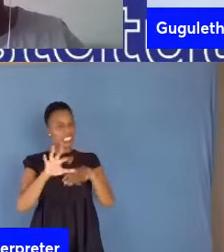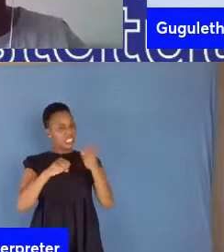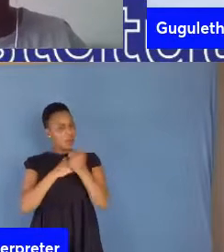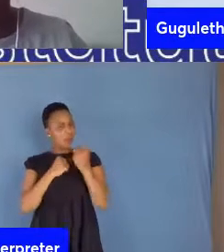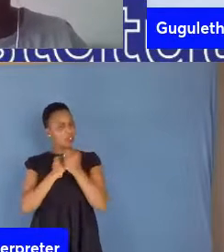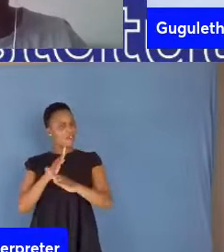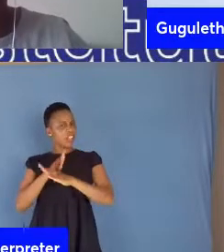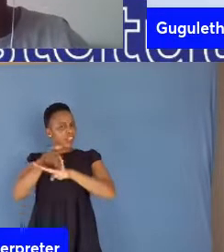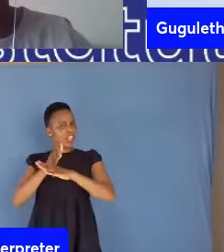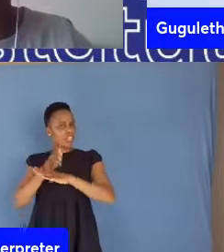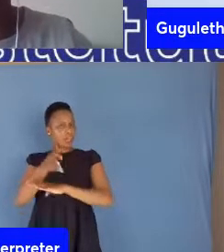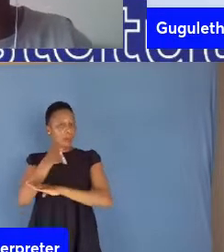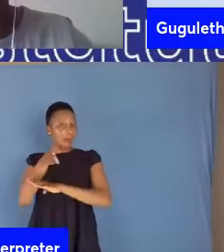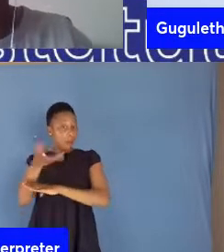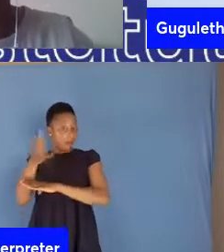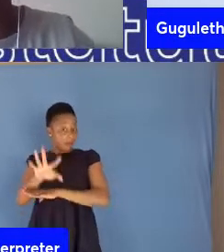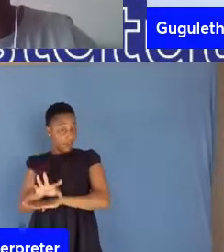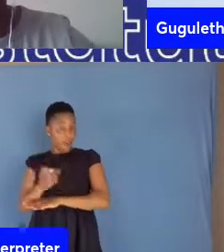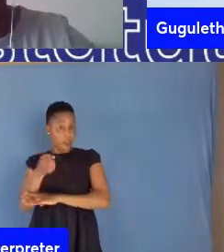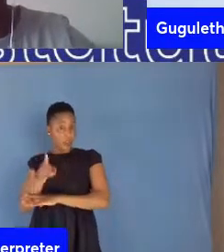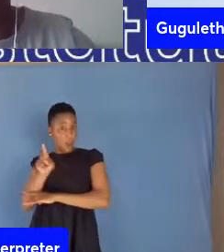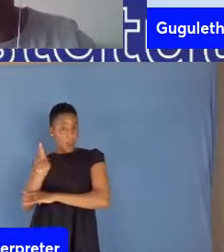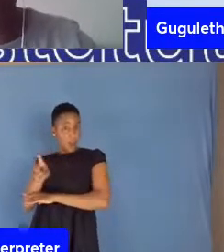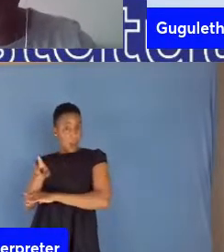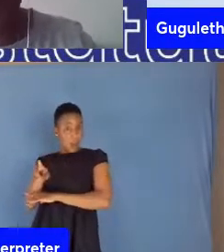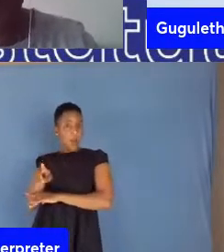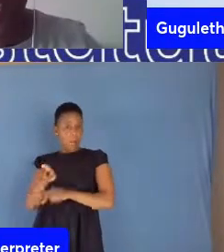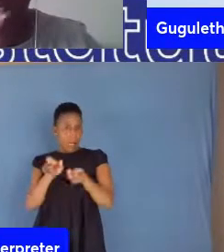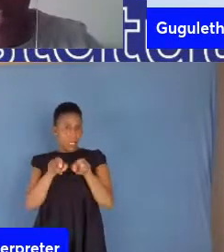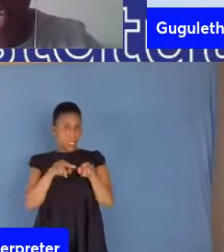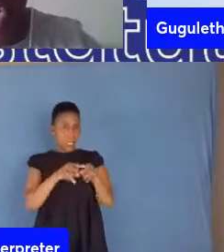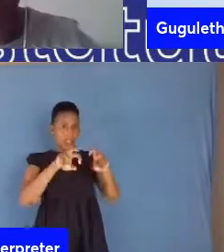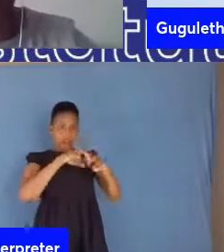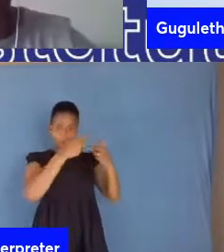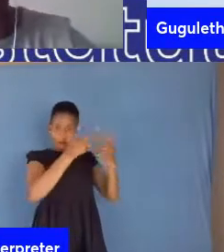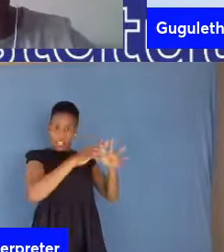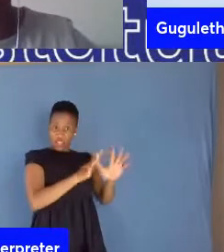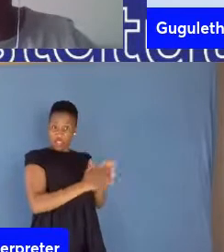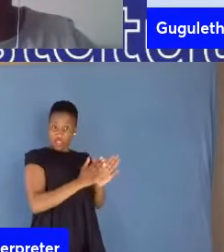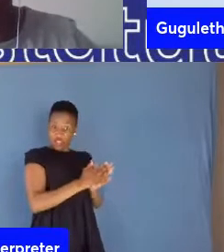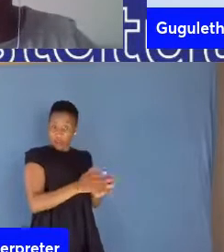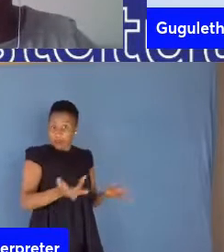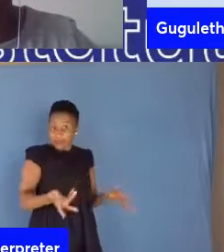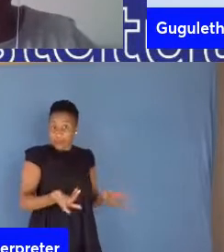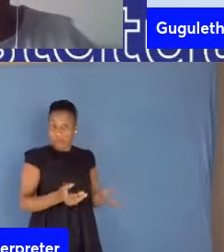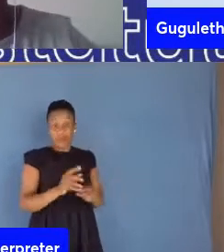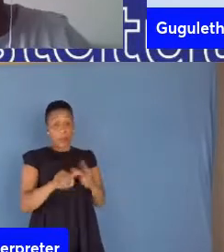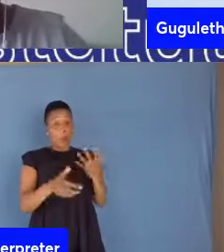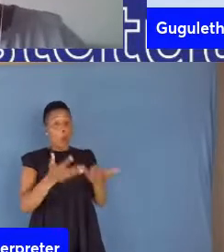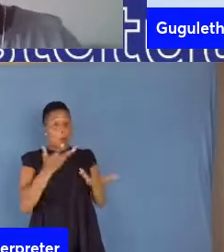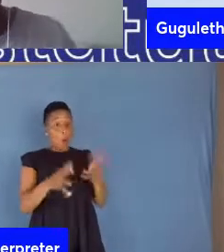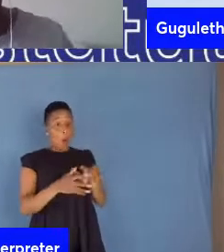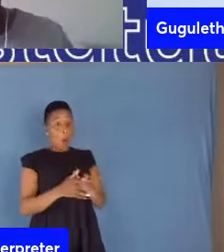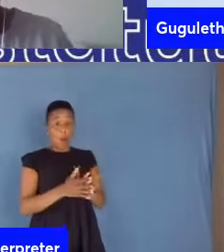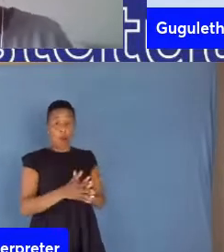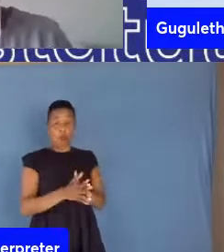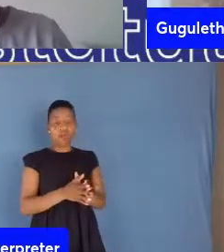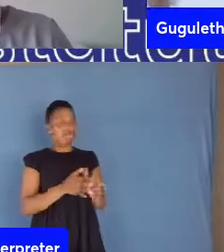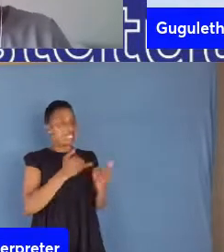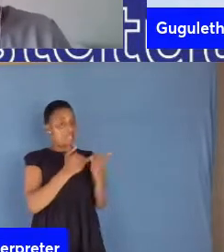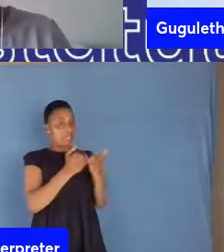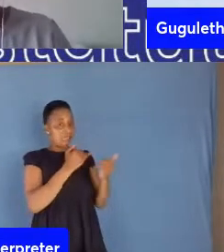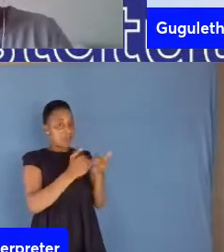available for a survivor of either rape or, sexual violation